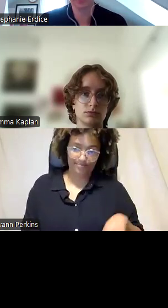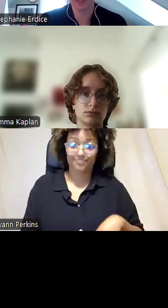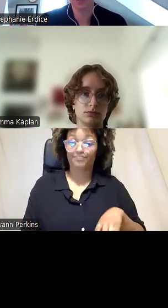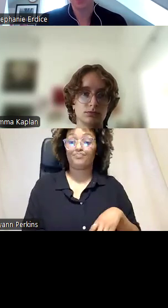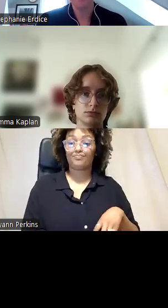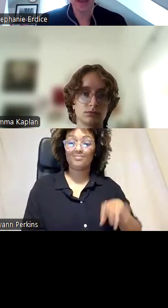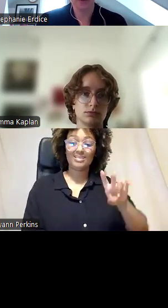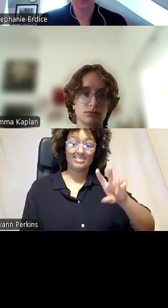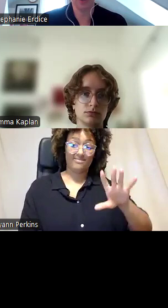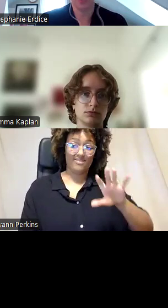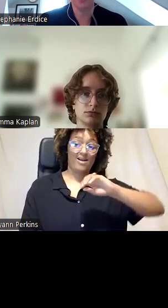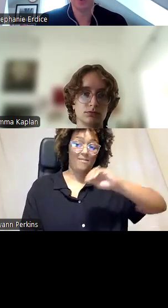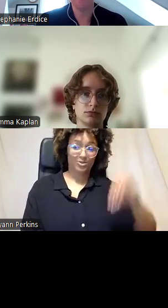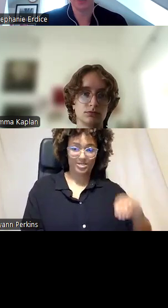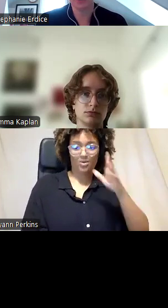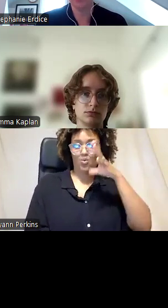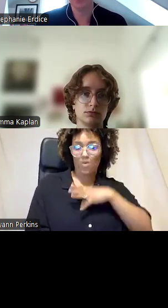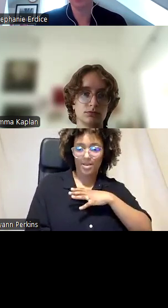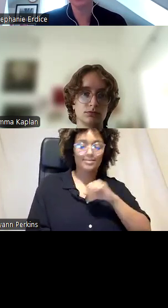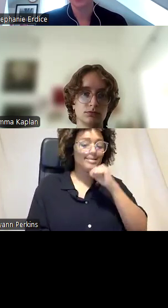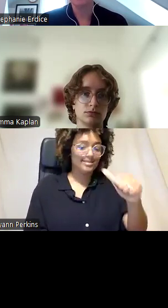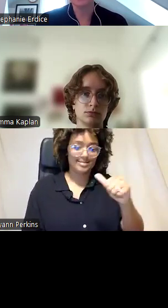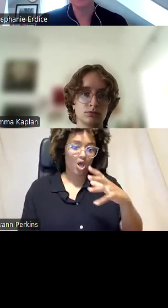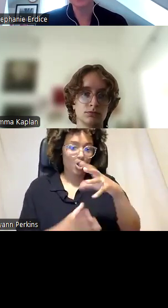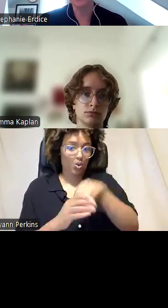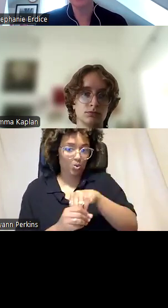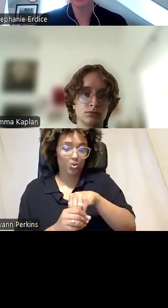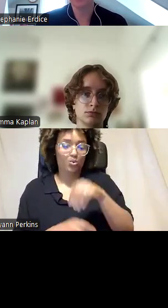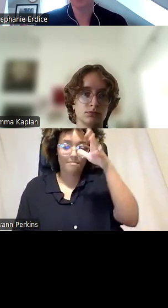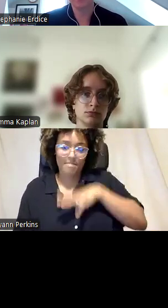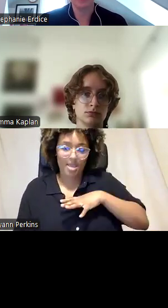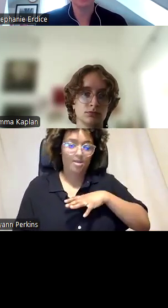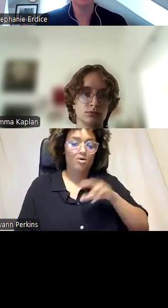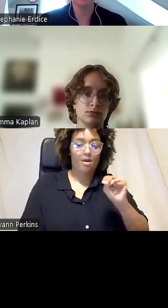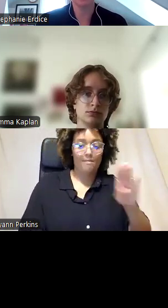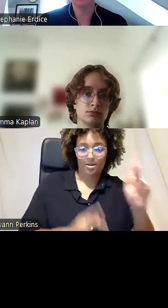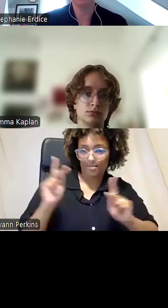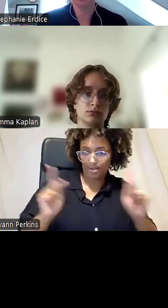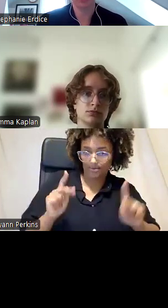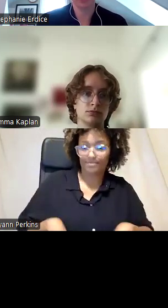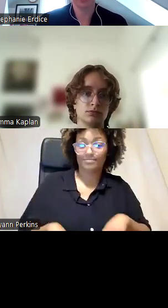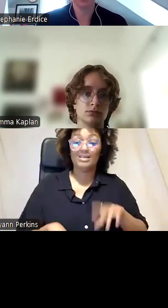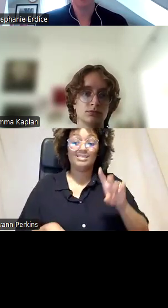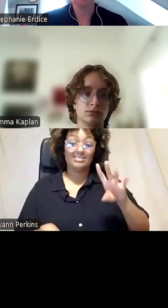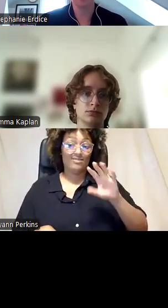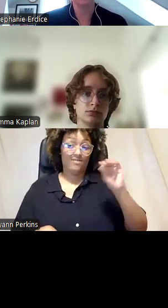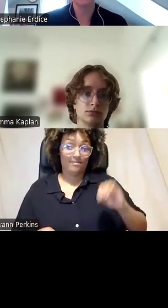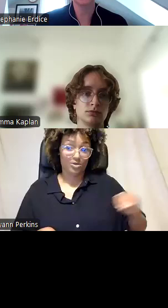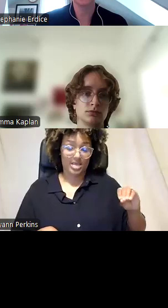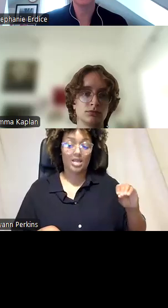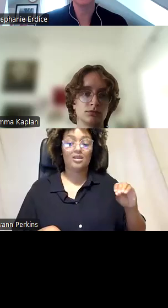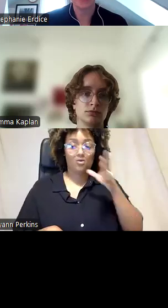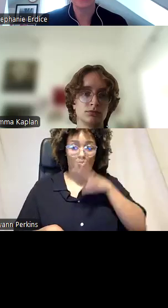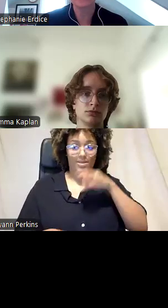not survey men or non-binary folks, but 75% of women in domestic violence shelters